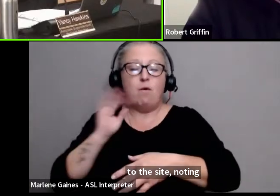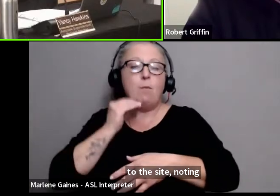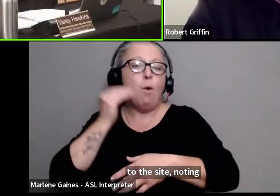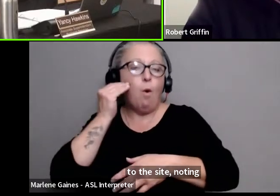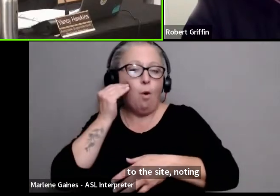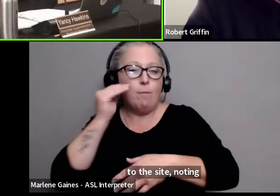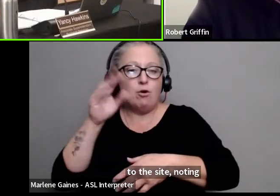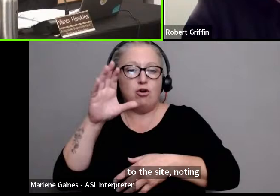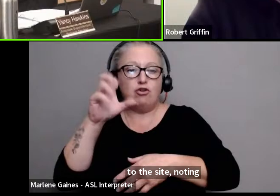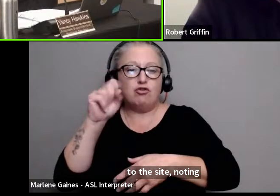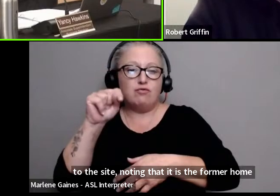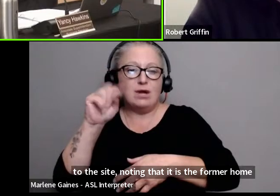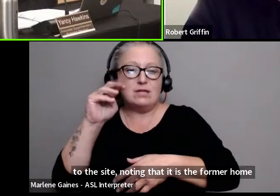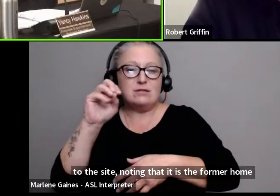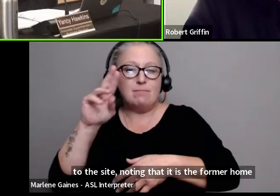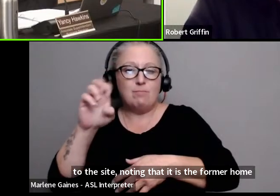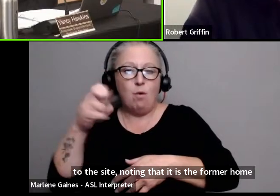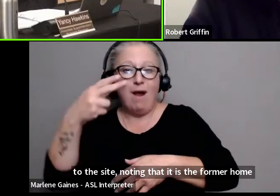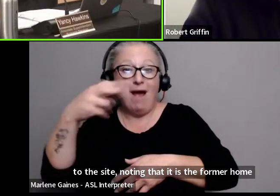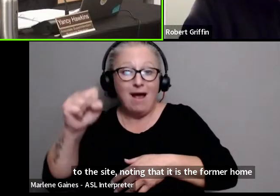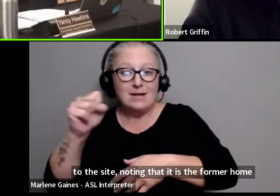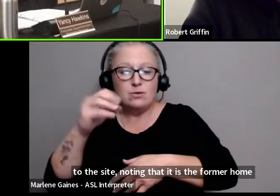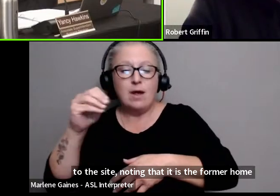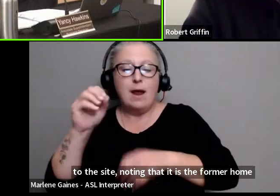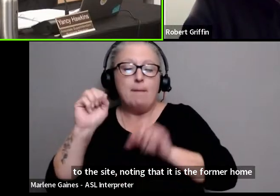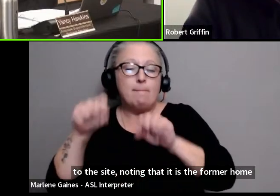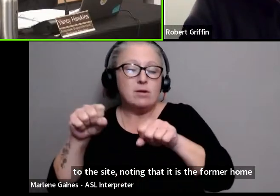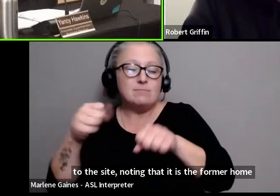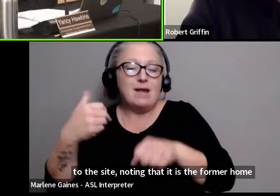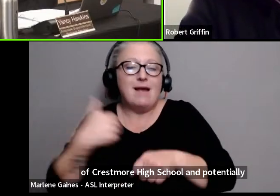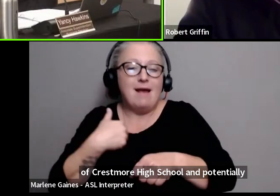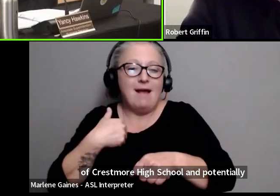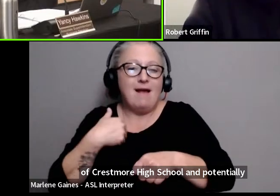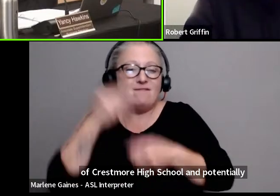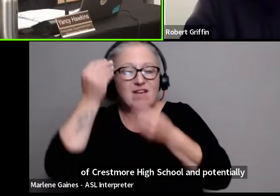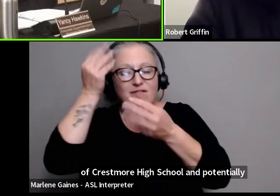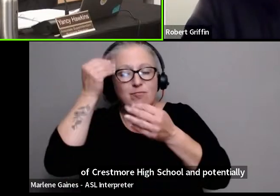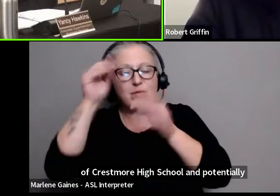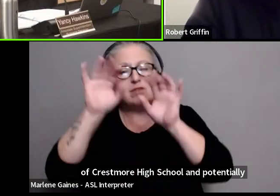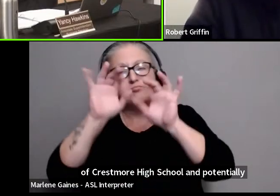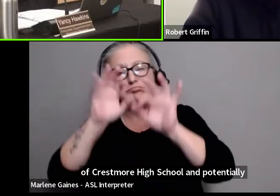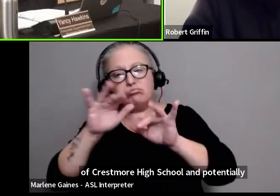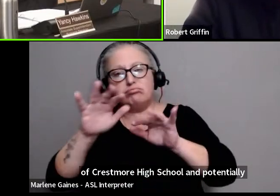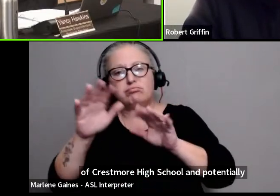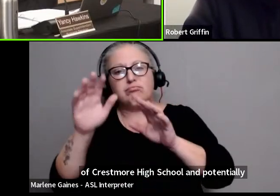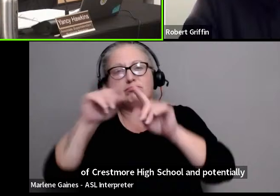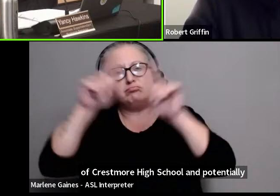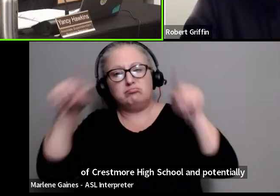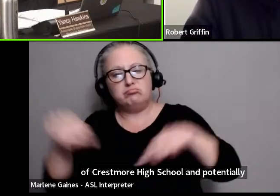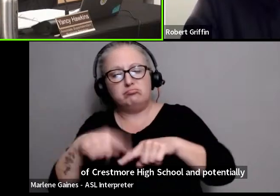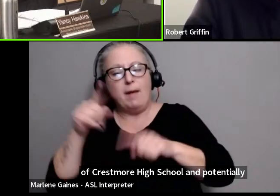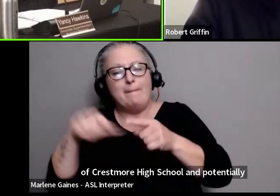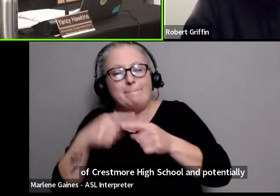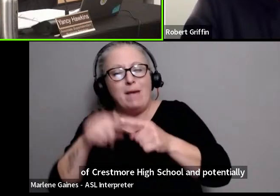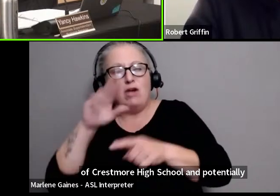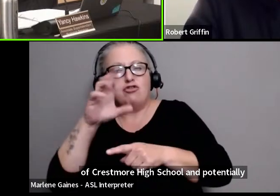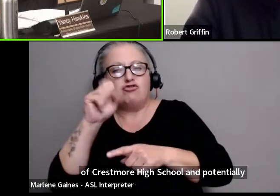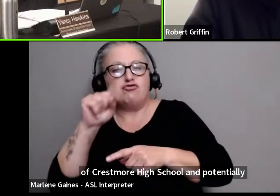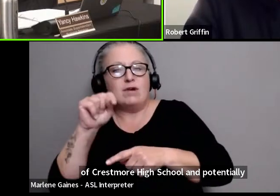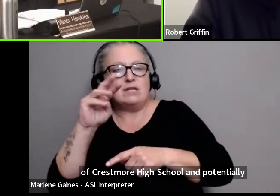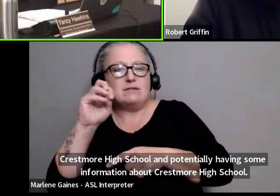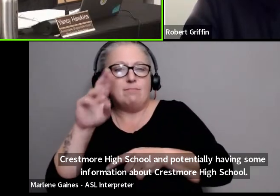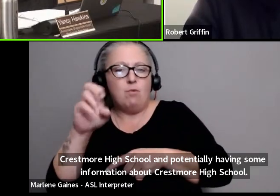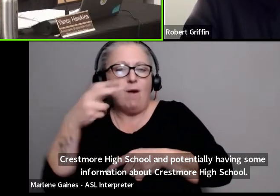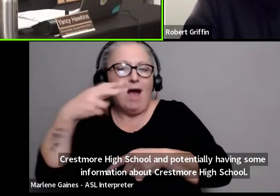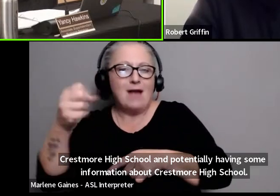of Crestmore High School and potentially having some information about Crestmore High School and the great